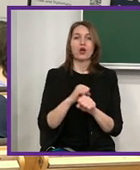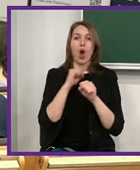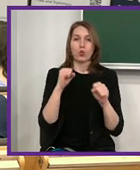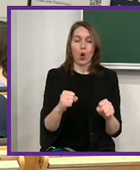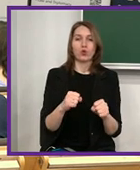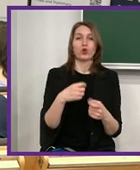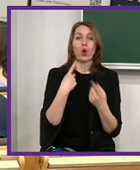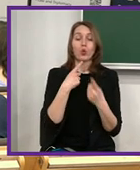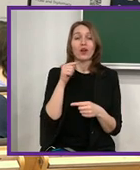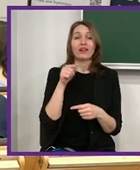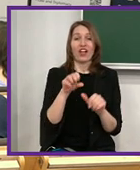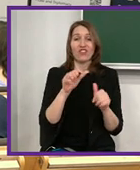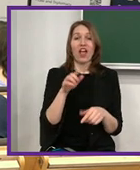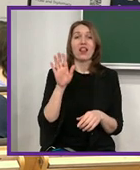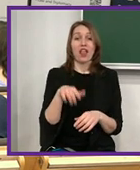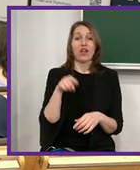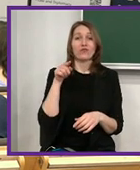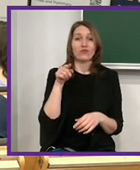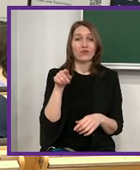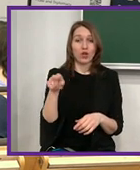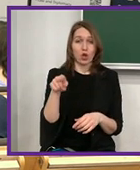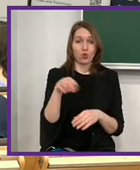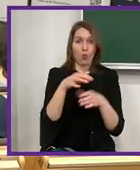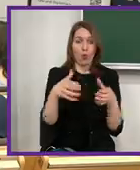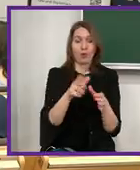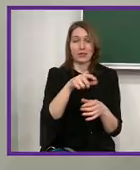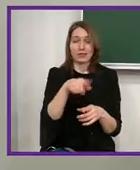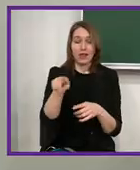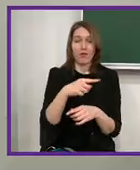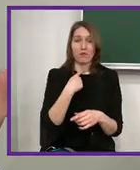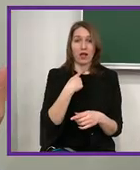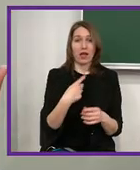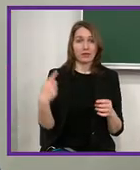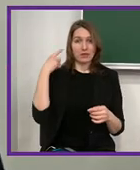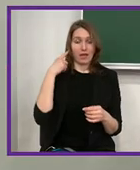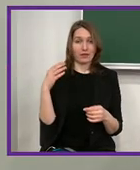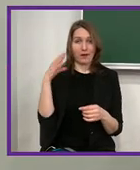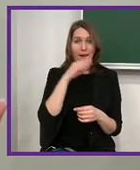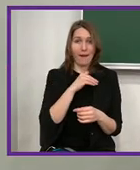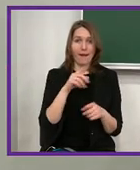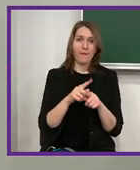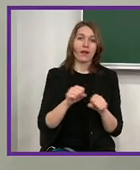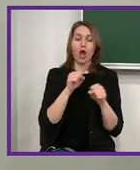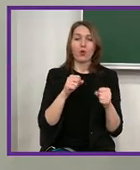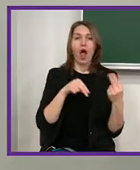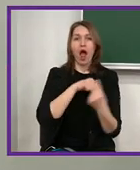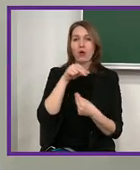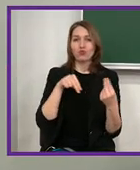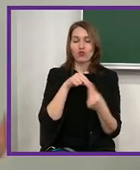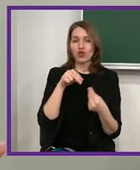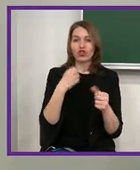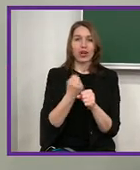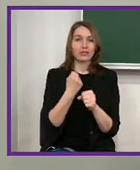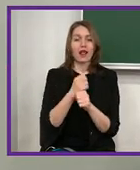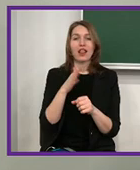be heard properly. So making sure that consultations are designed in a way that ensures participation, that